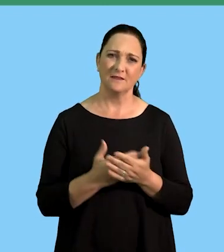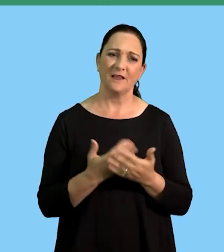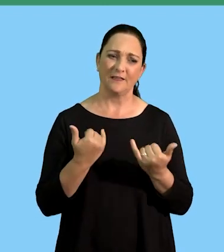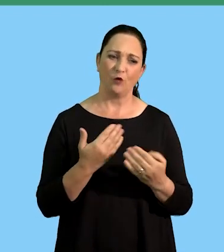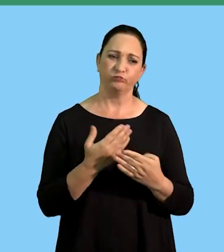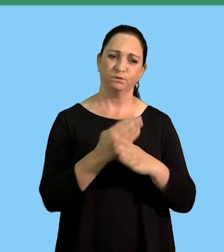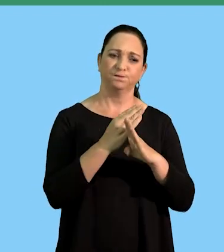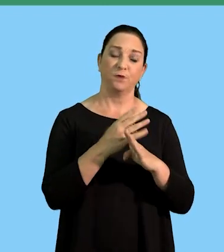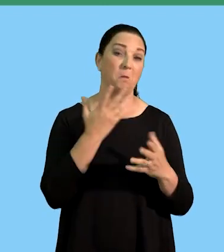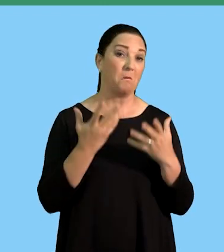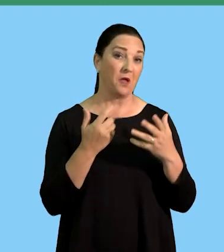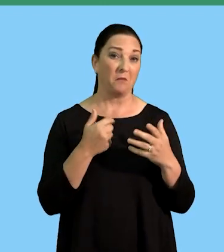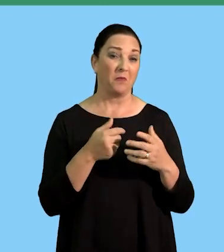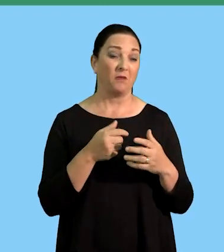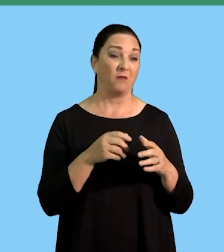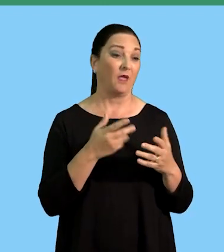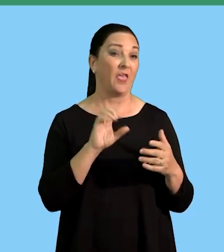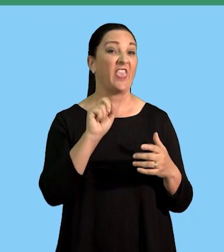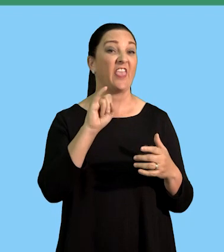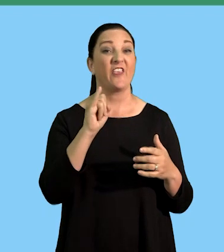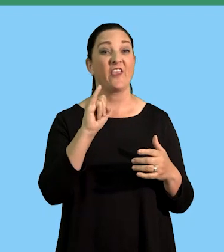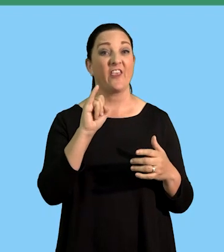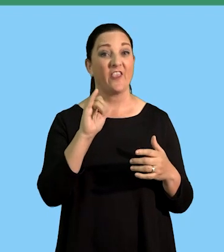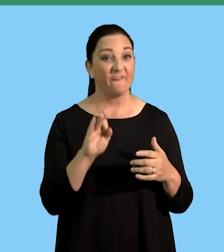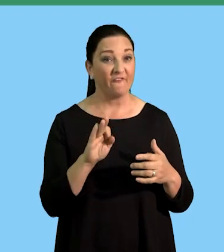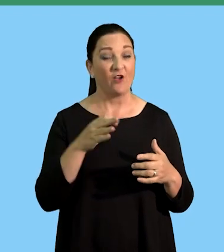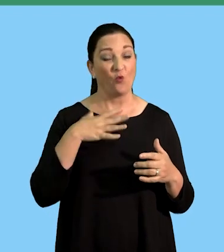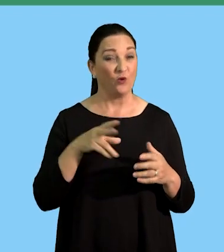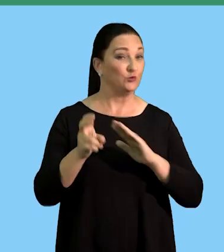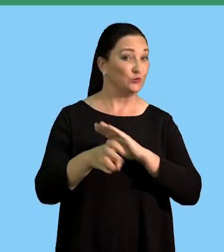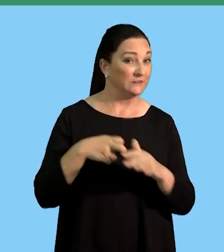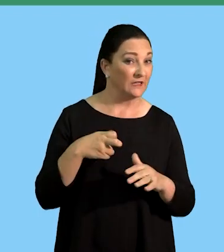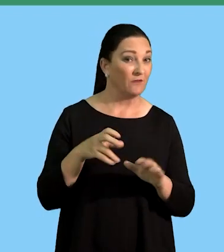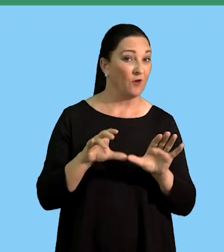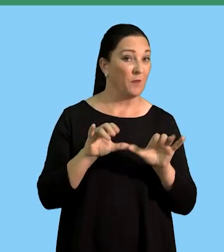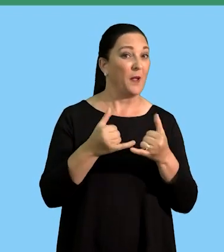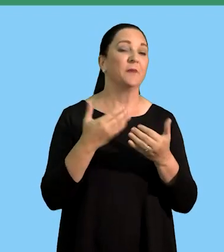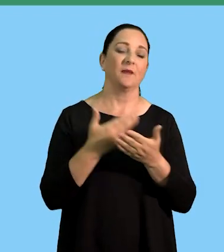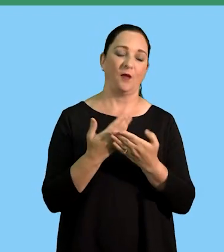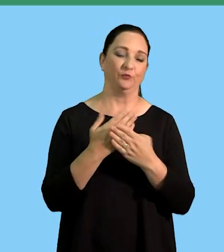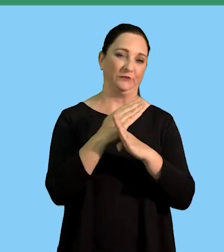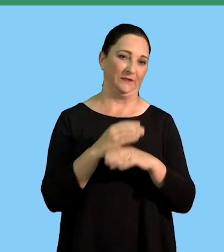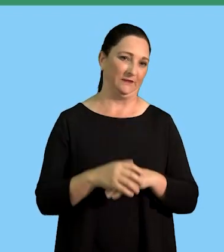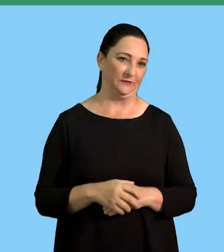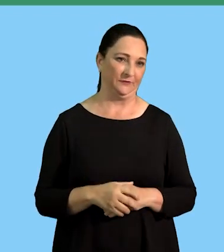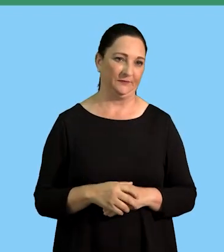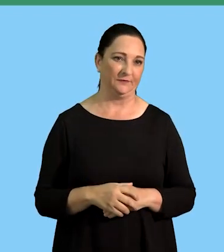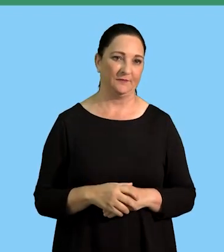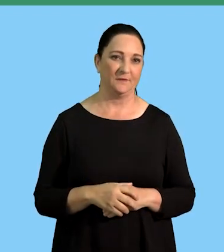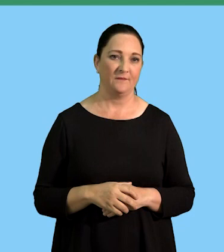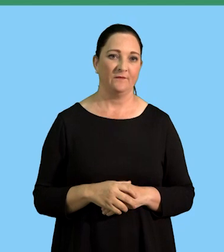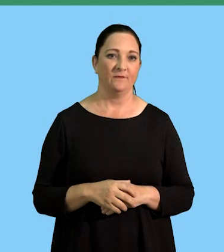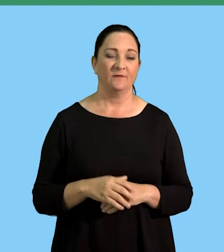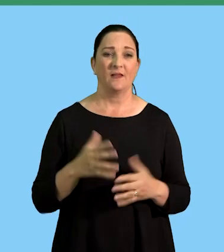dishonest employees who might steal for the business, for instance. And then it protects the business against losses due to that of a